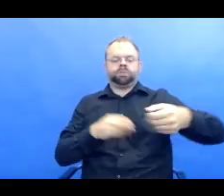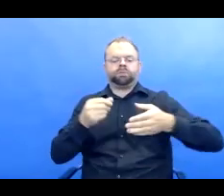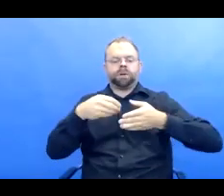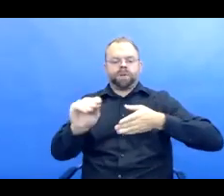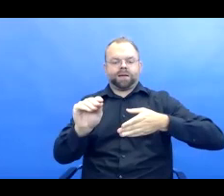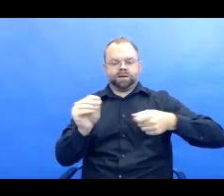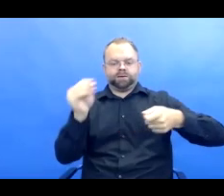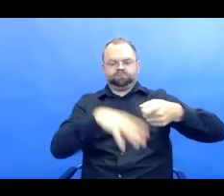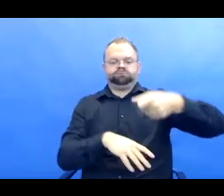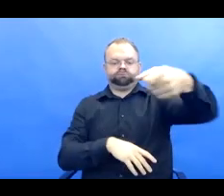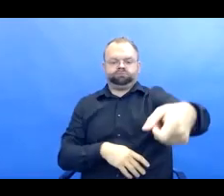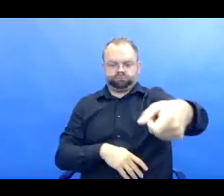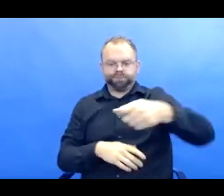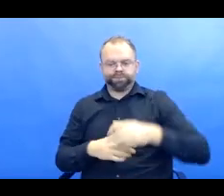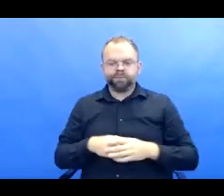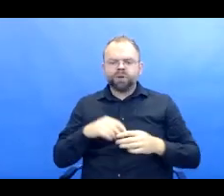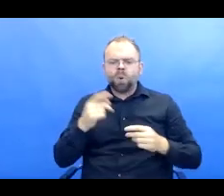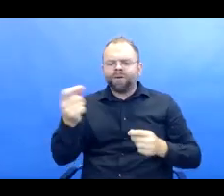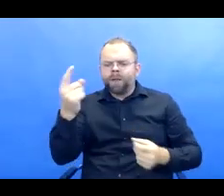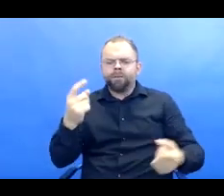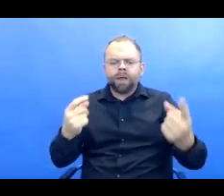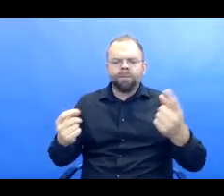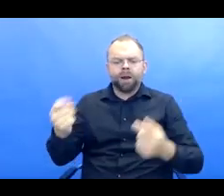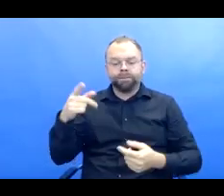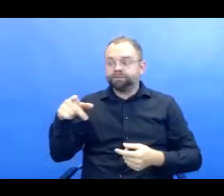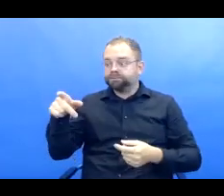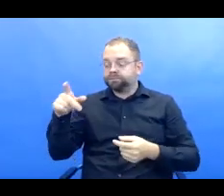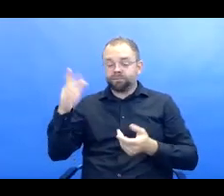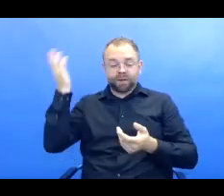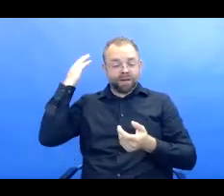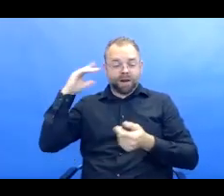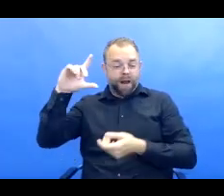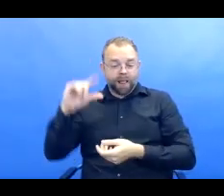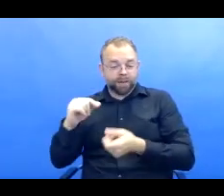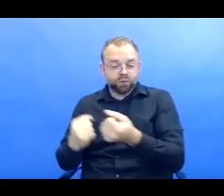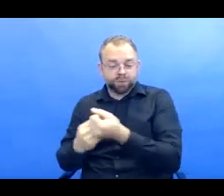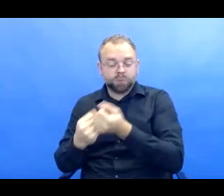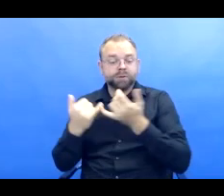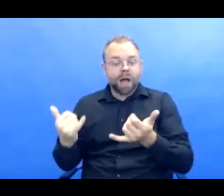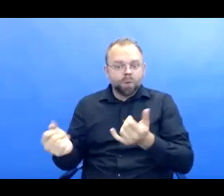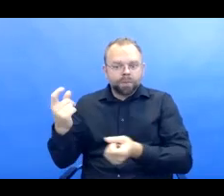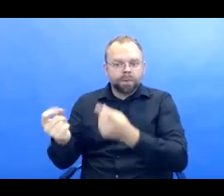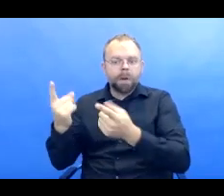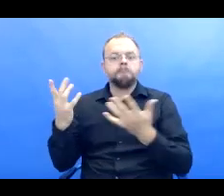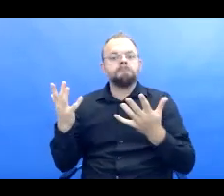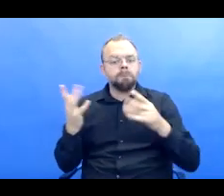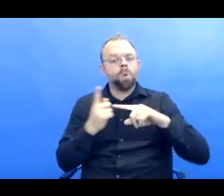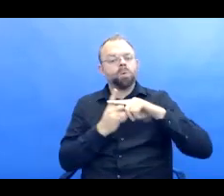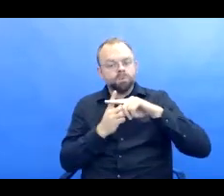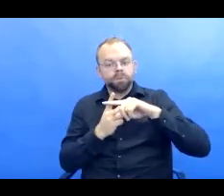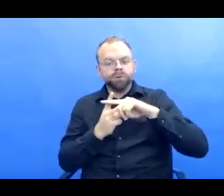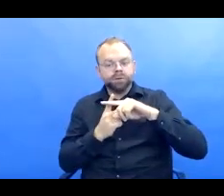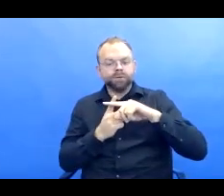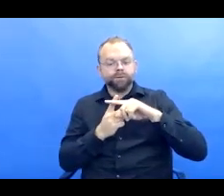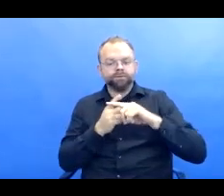we need to engage the government, we need to have serious consultation with them and, get them to